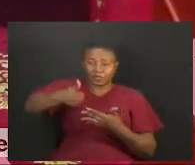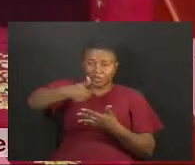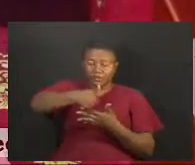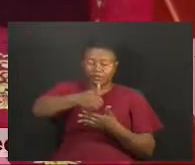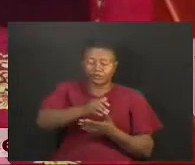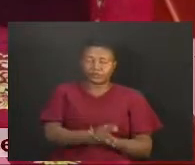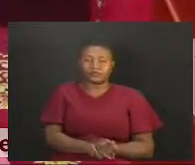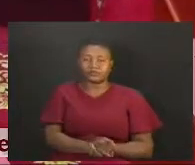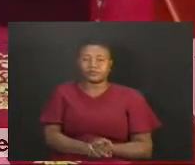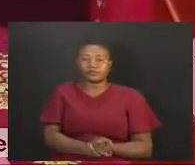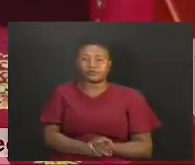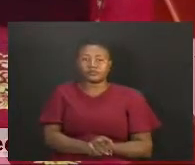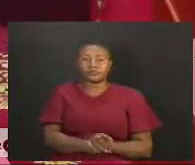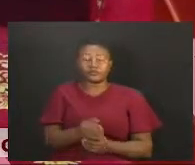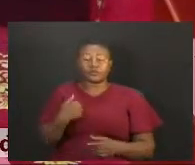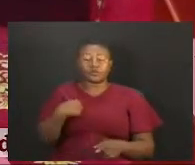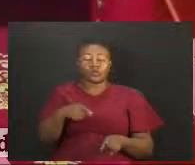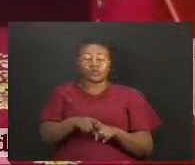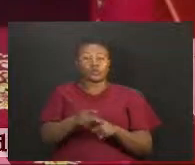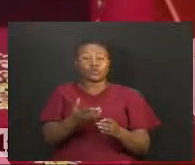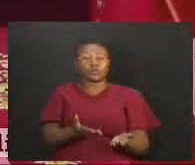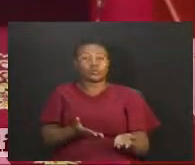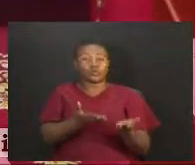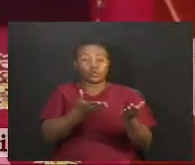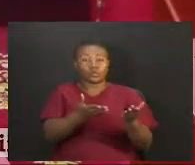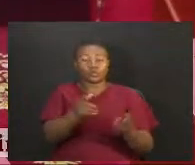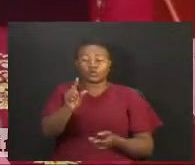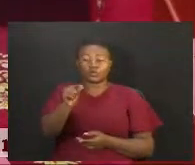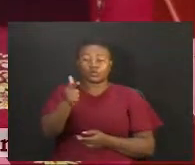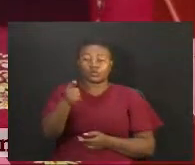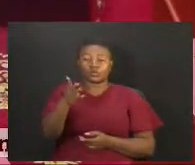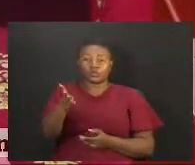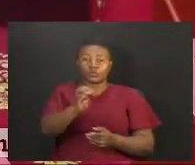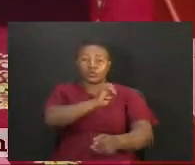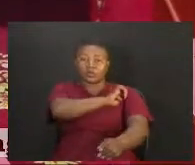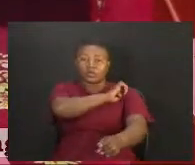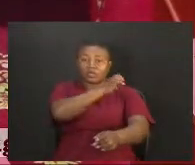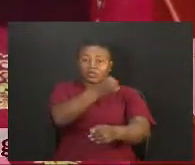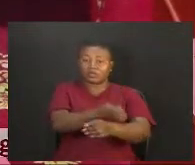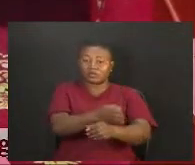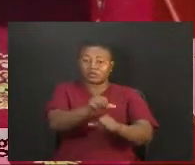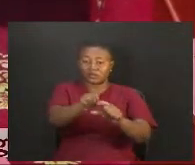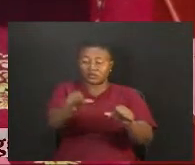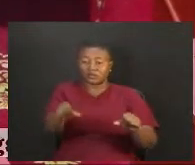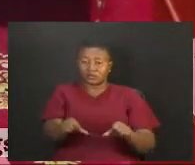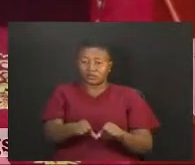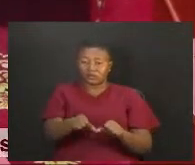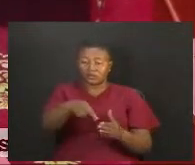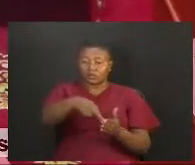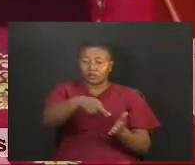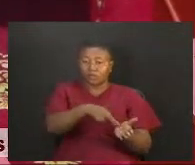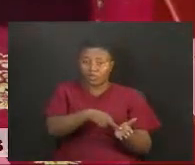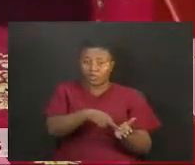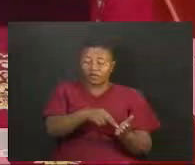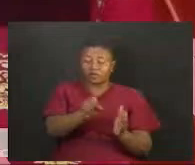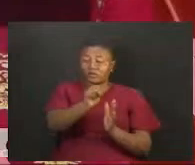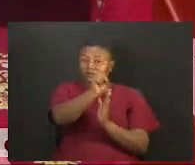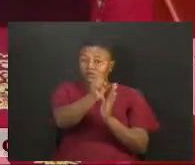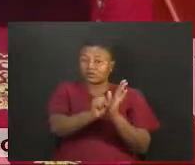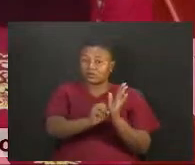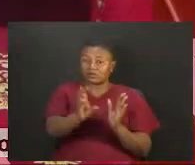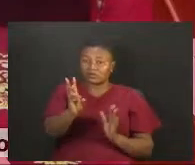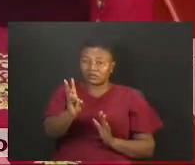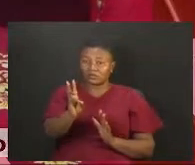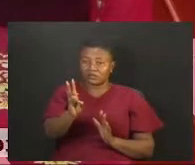Speaker, I also submit the 2024 Energy Sector Levies Report in accordance with Section 6 of the